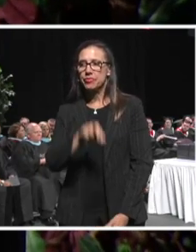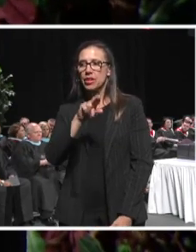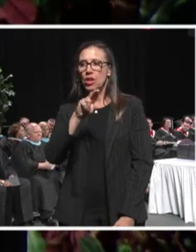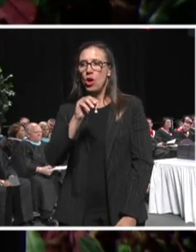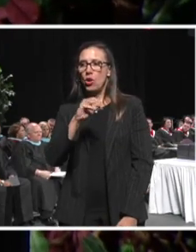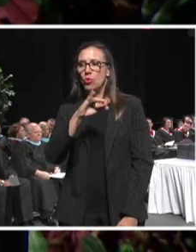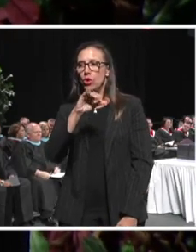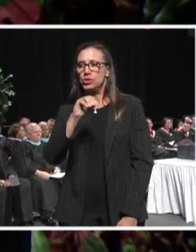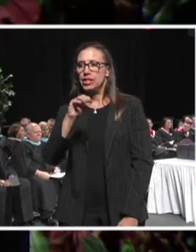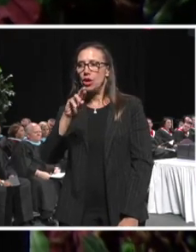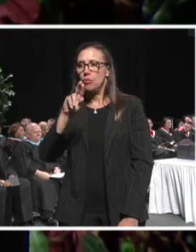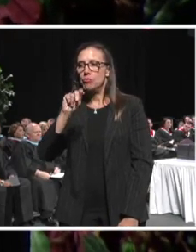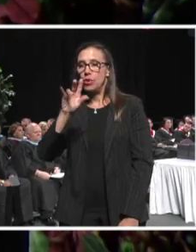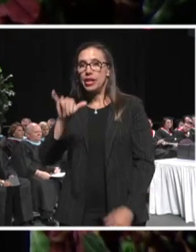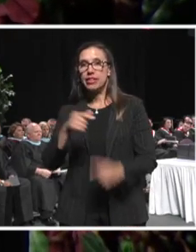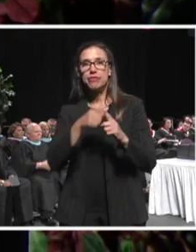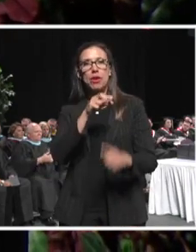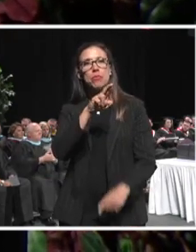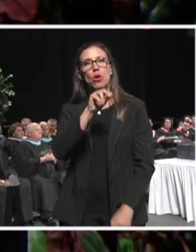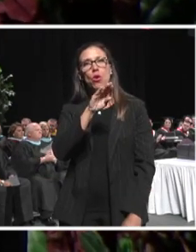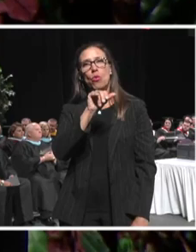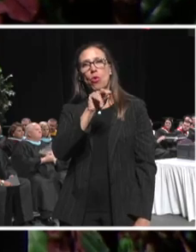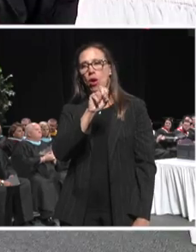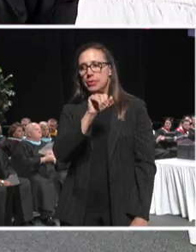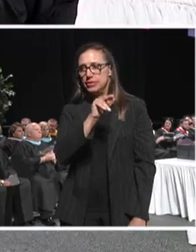Rosie O'Braley from Robinson.